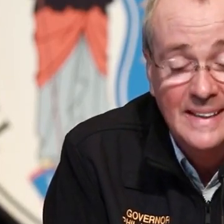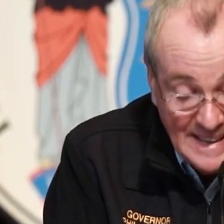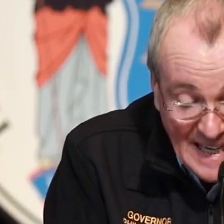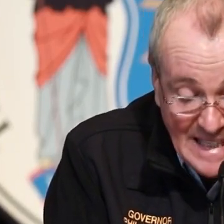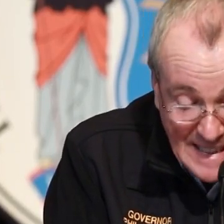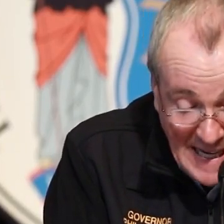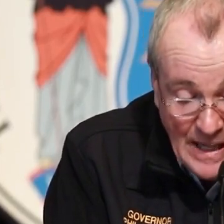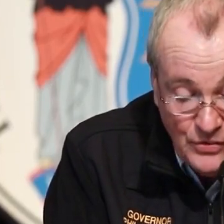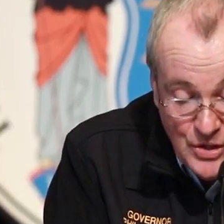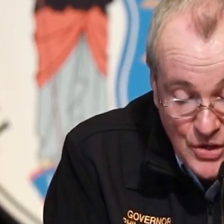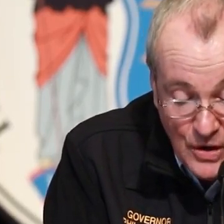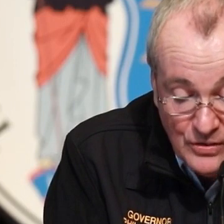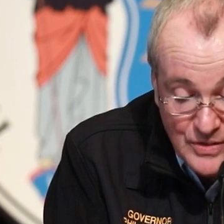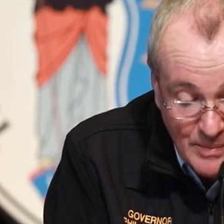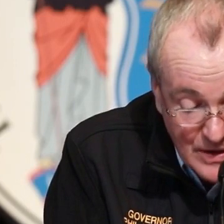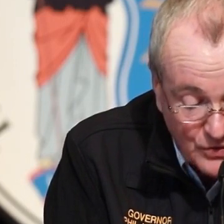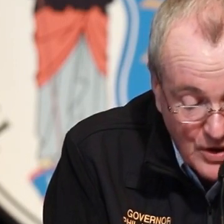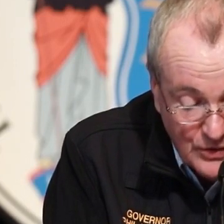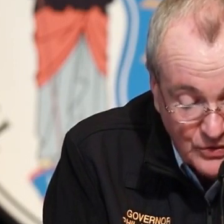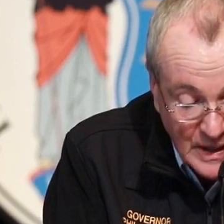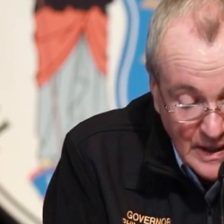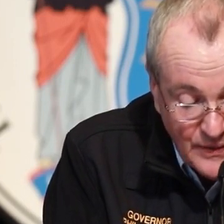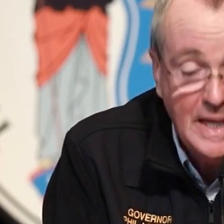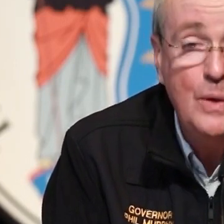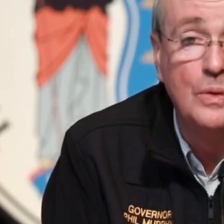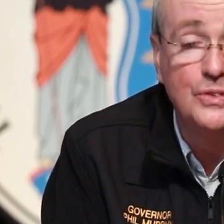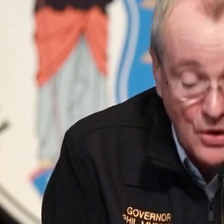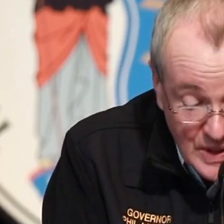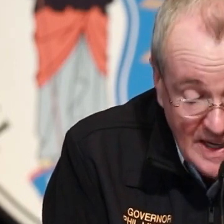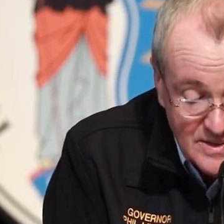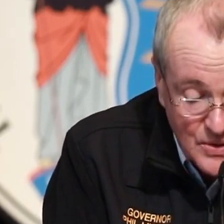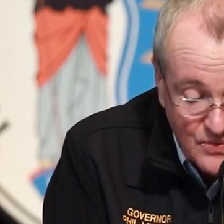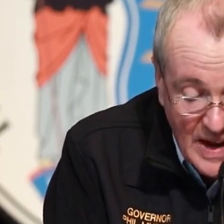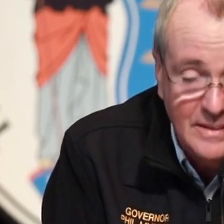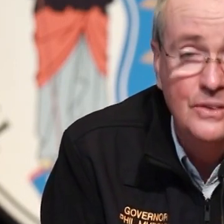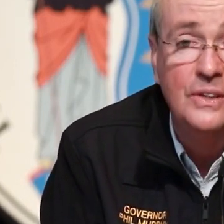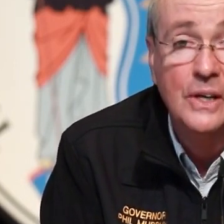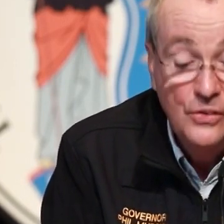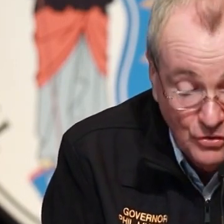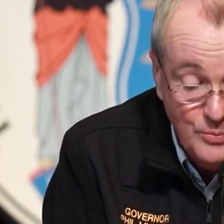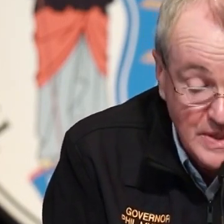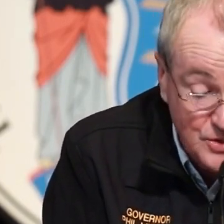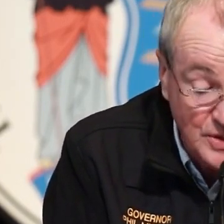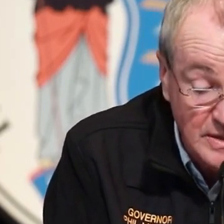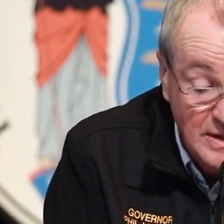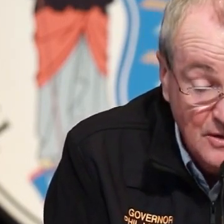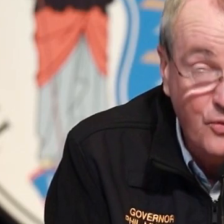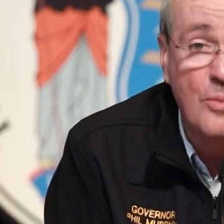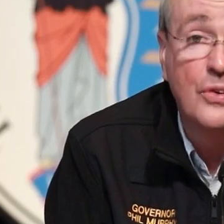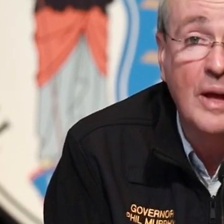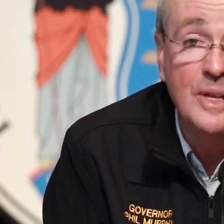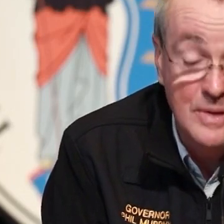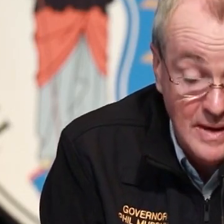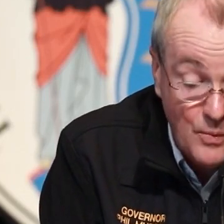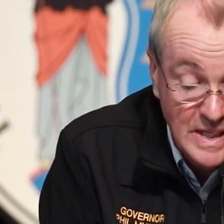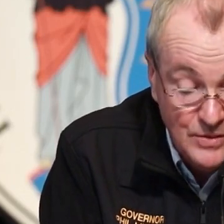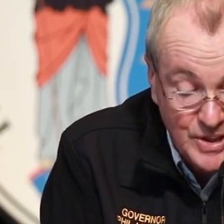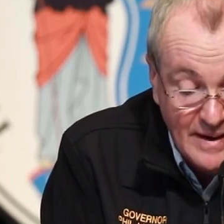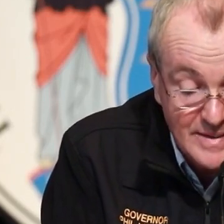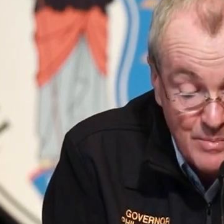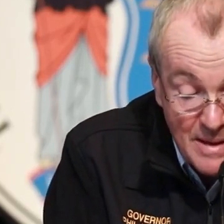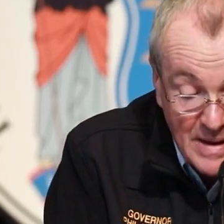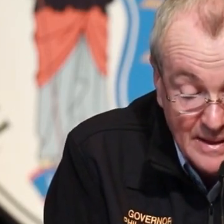pasta and cans and jars of tomato sauce that he will donate to the Vineland Soup Kitchen. And former Assemblyman, I want